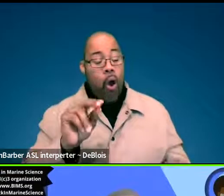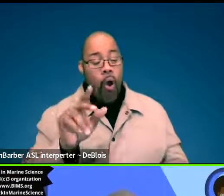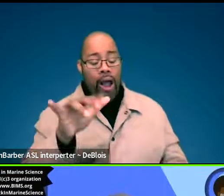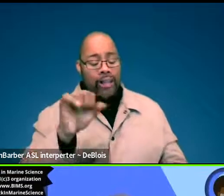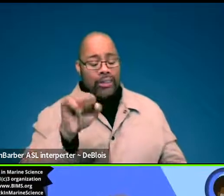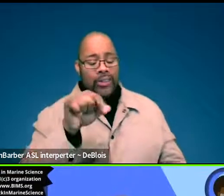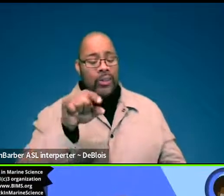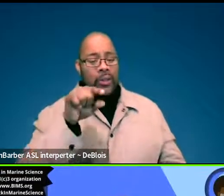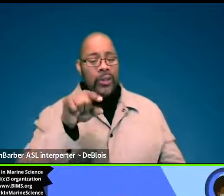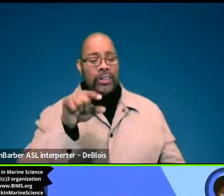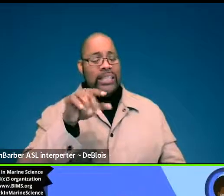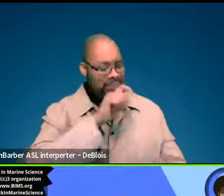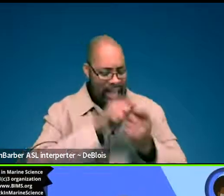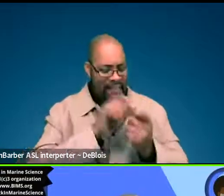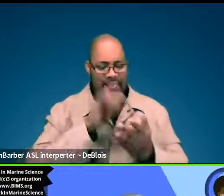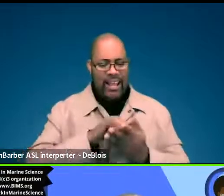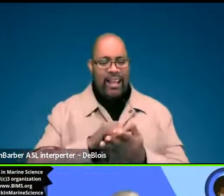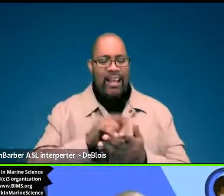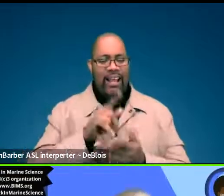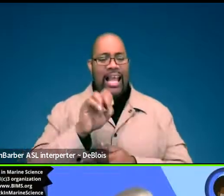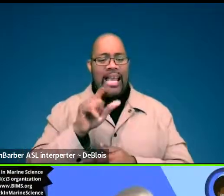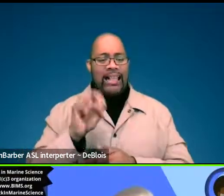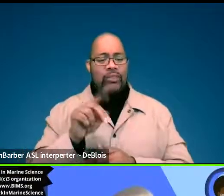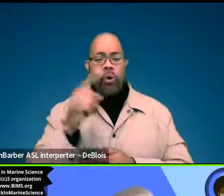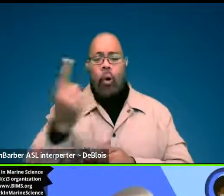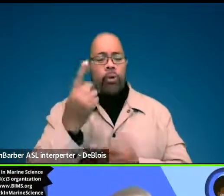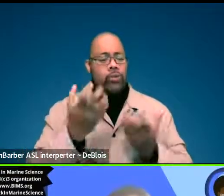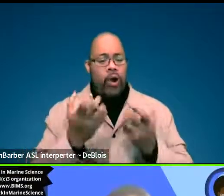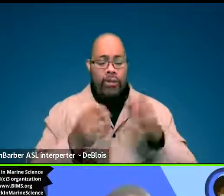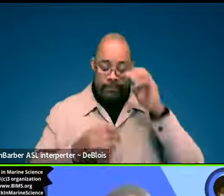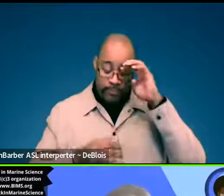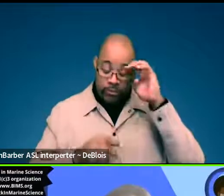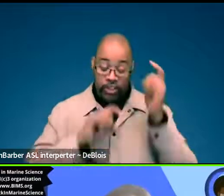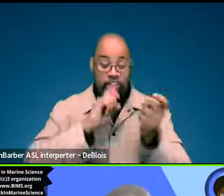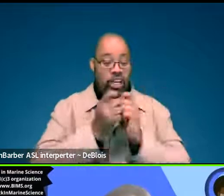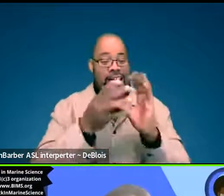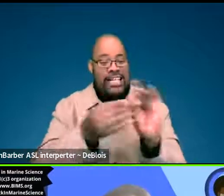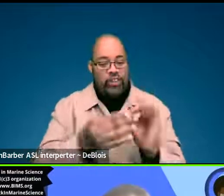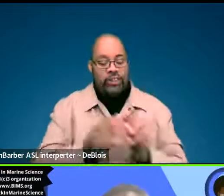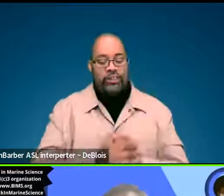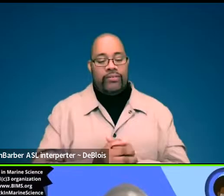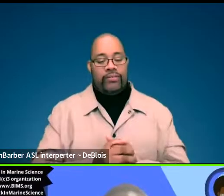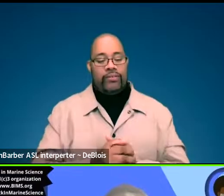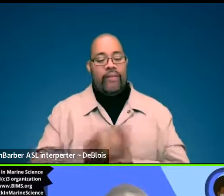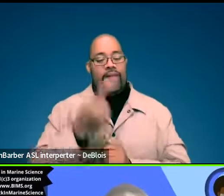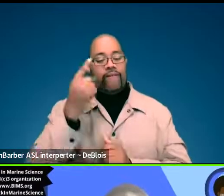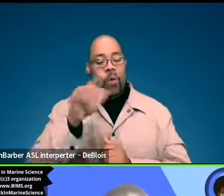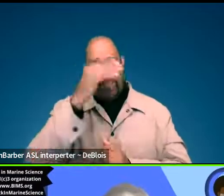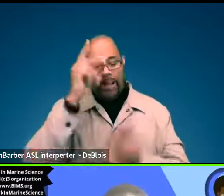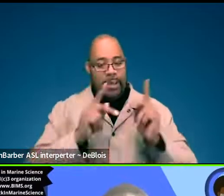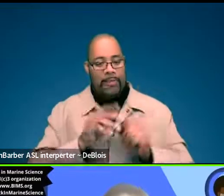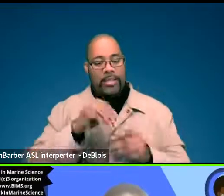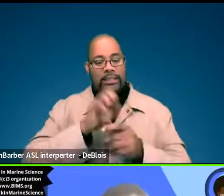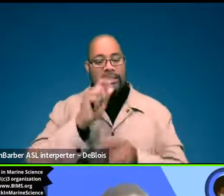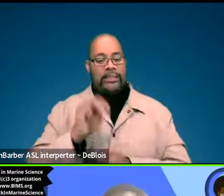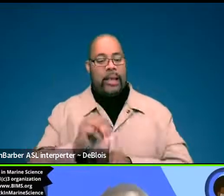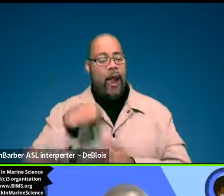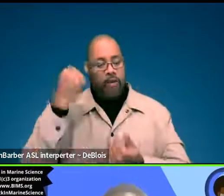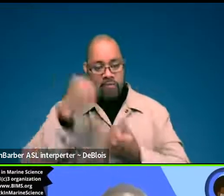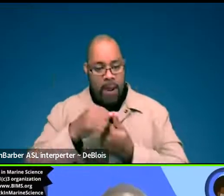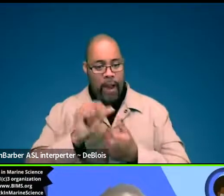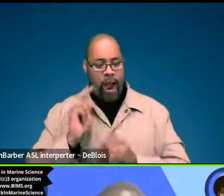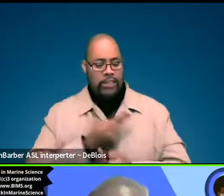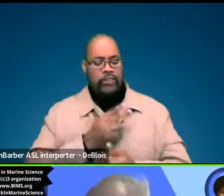Yes, you are. Yes, exactly, Katelyn. And you always wanted to change the narrative as for Black people in STEM. I remember